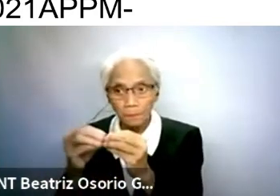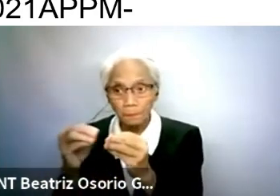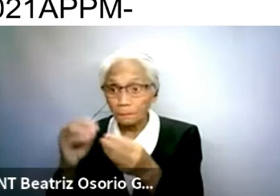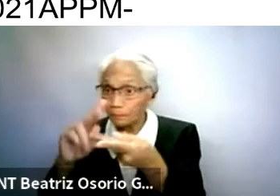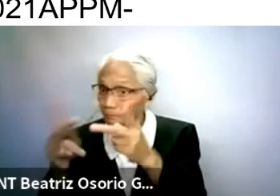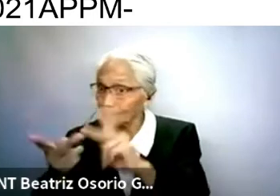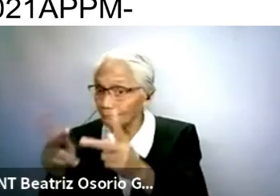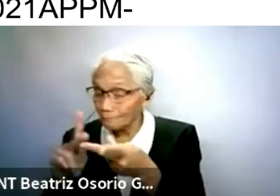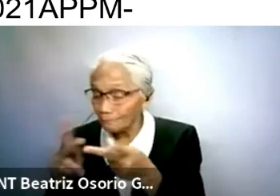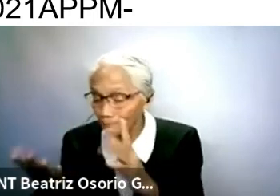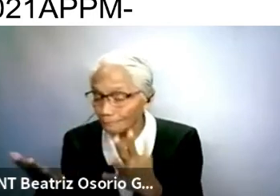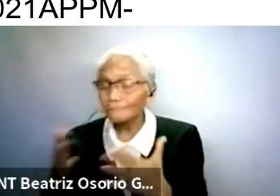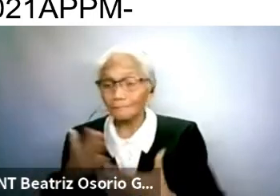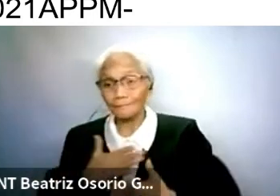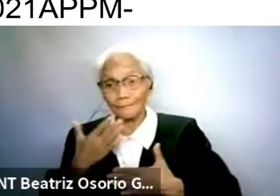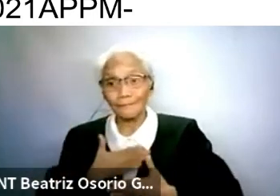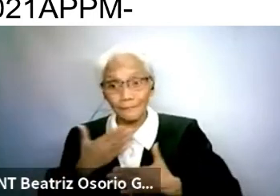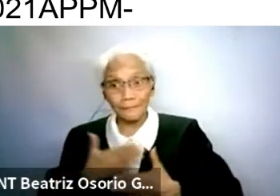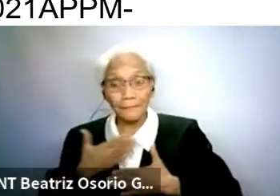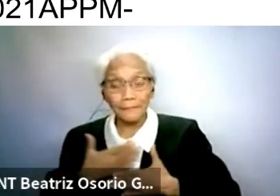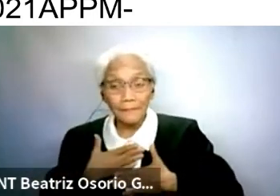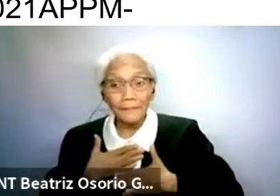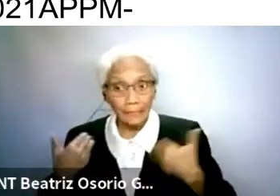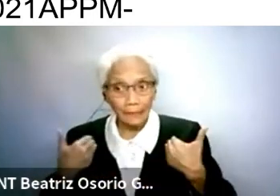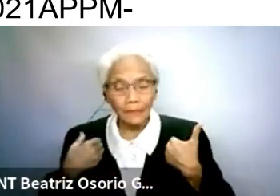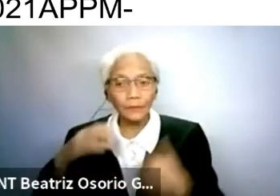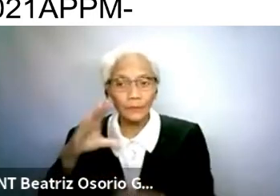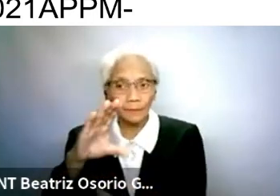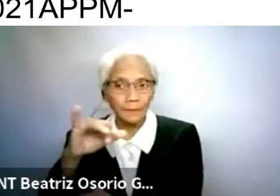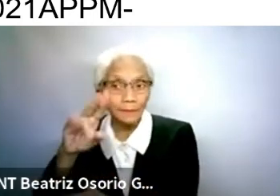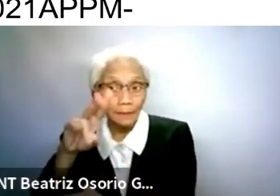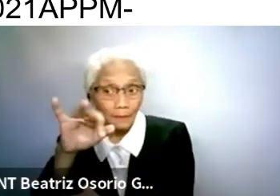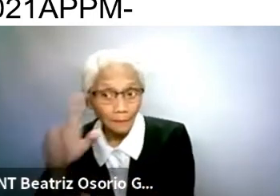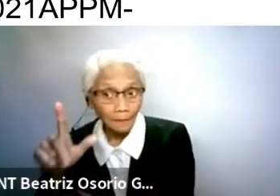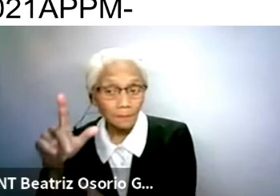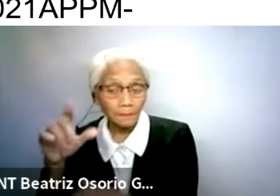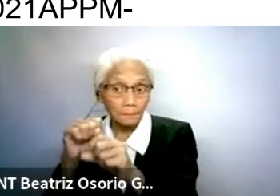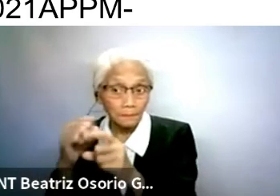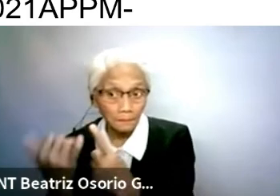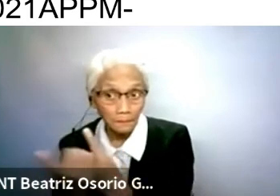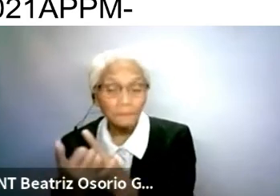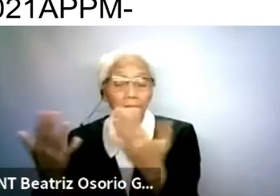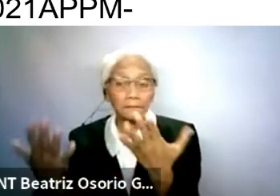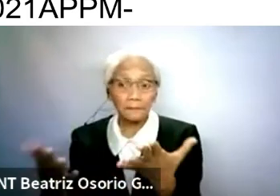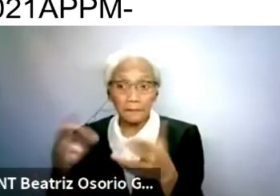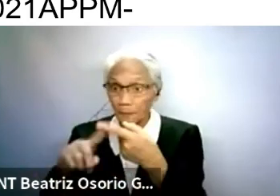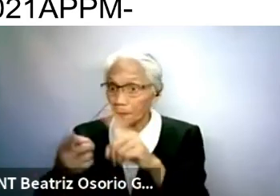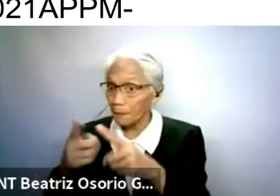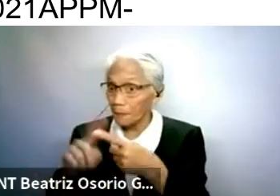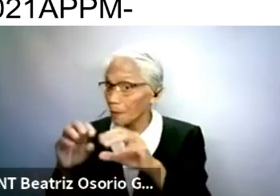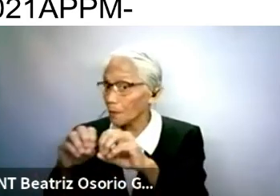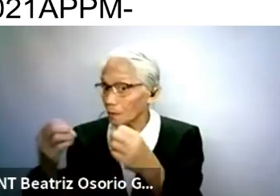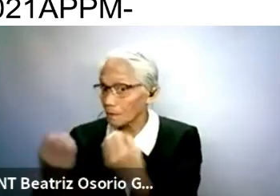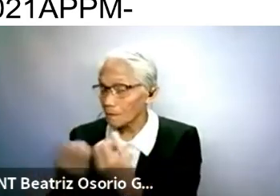we're also very happy that we have our civil society friends, organizations